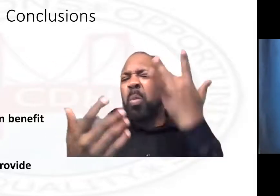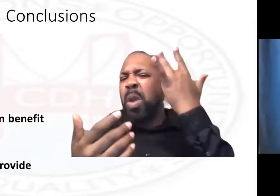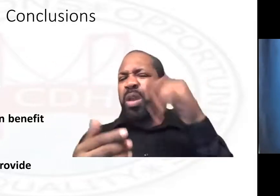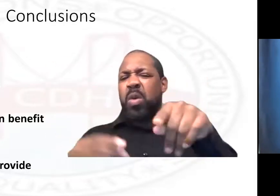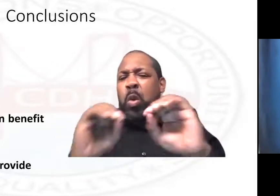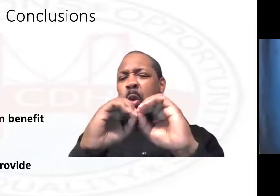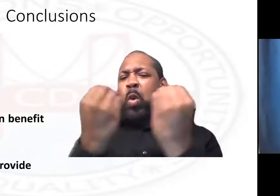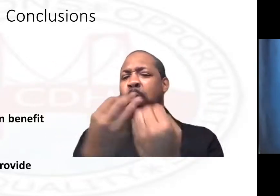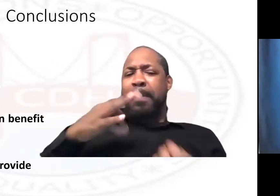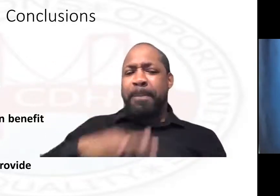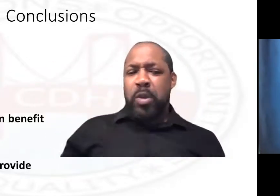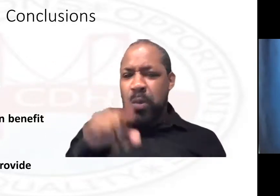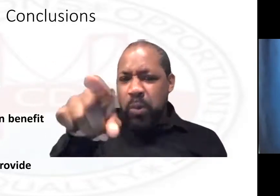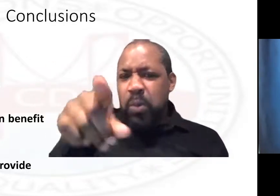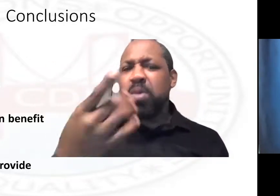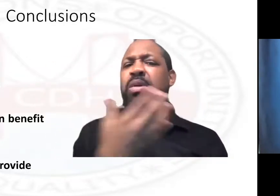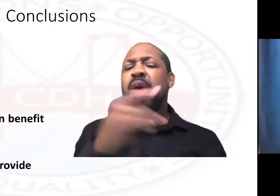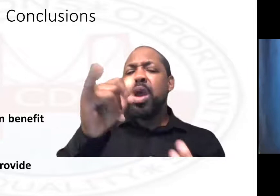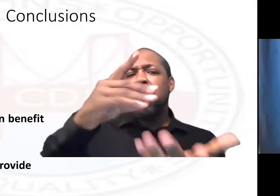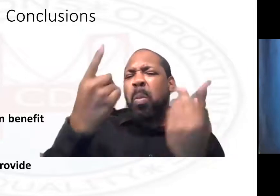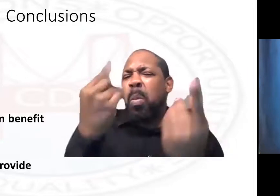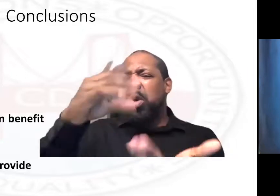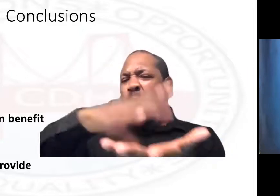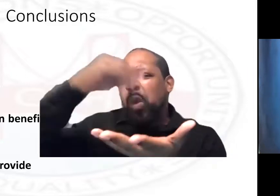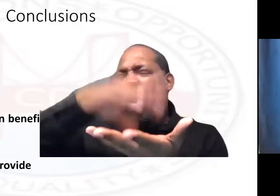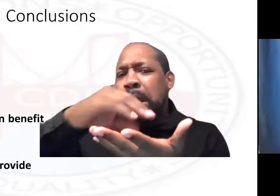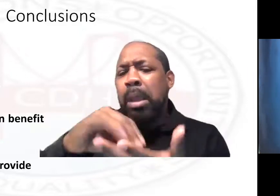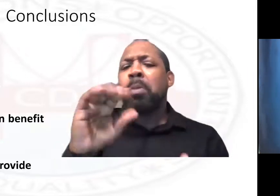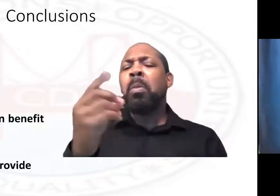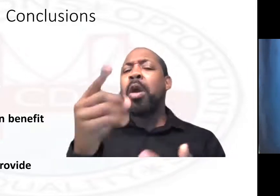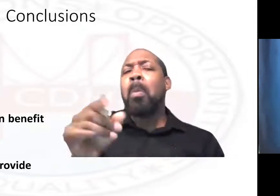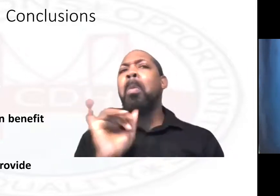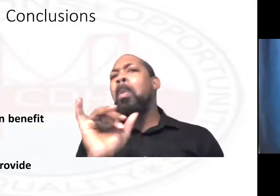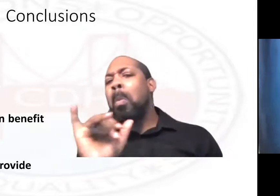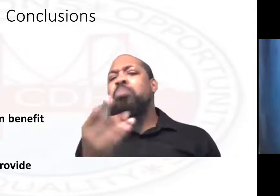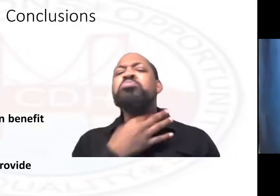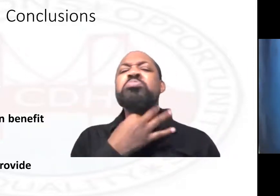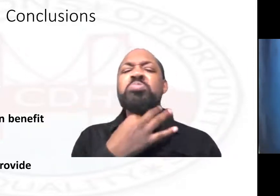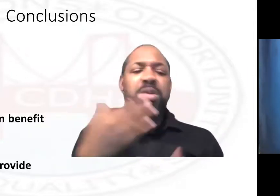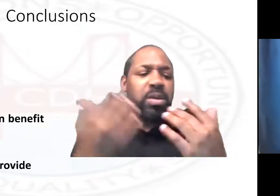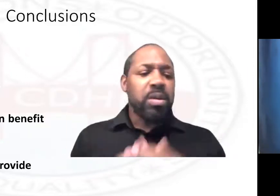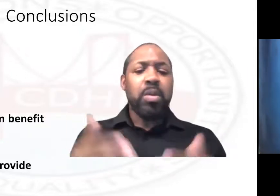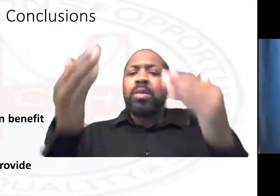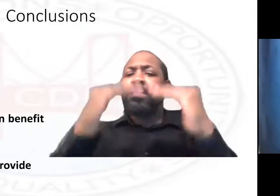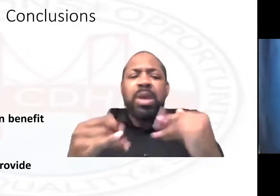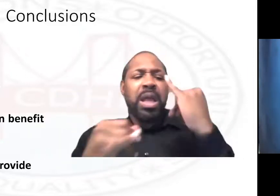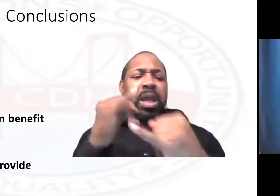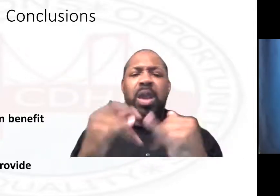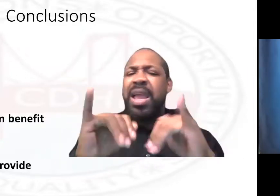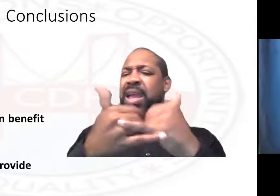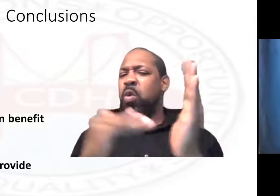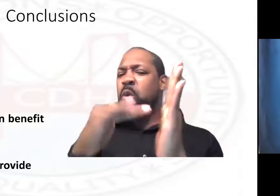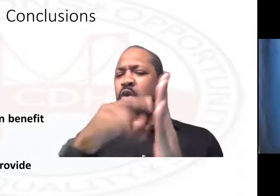or feedback, and any bit how this orientation benefited you. Is there anything that you learned, some new